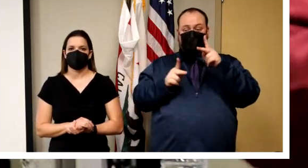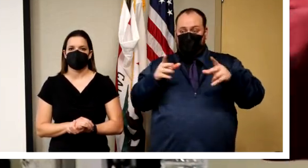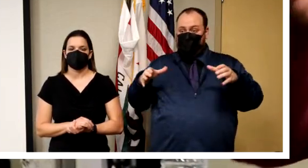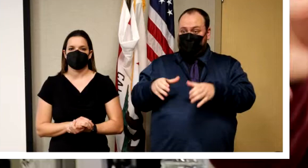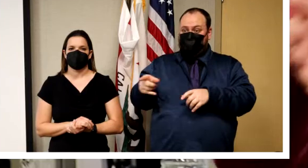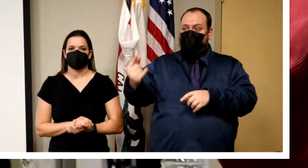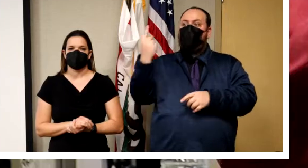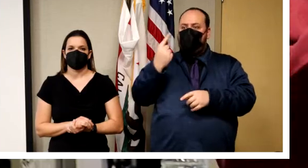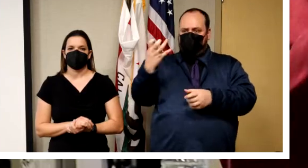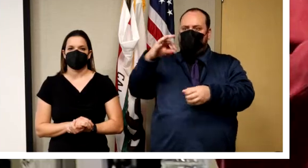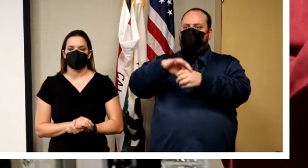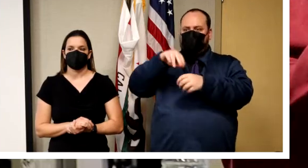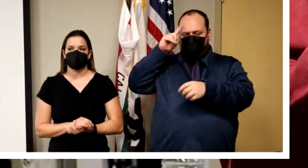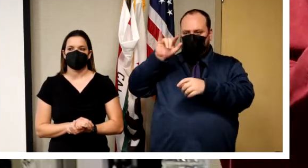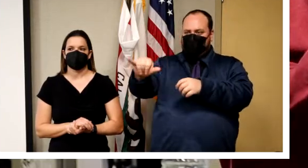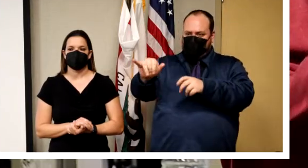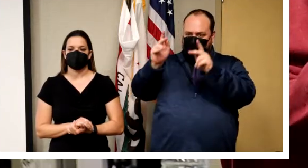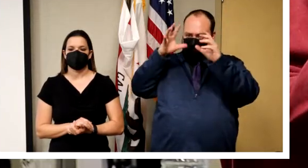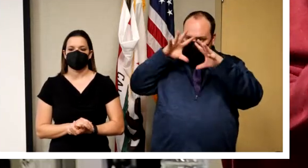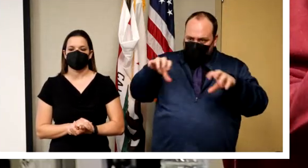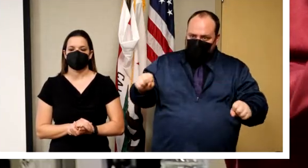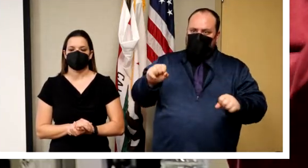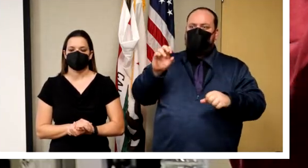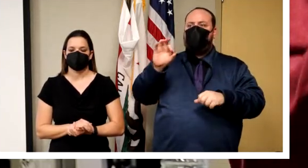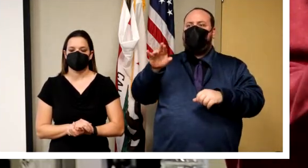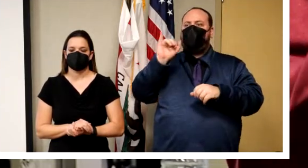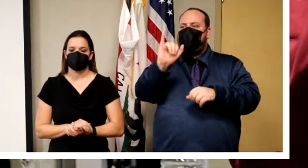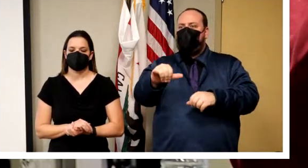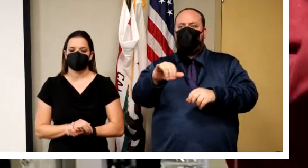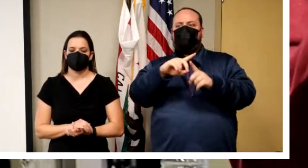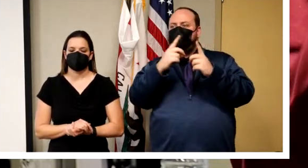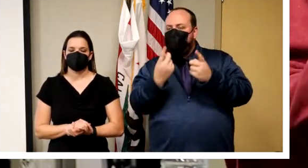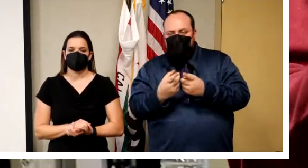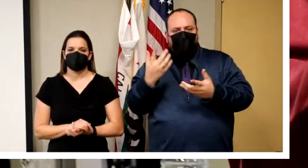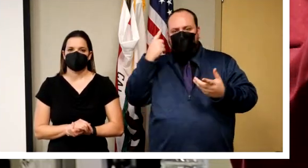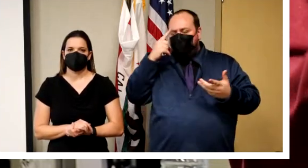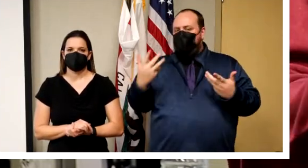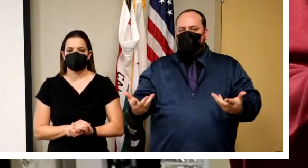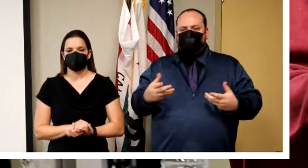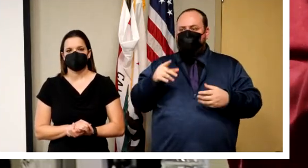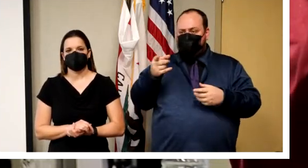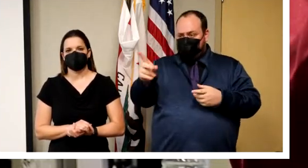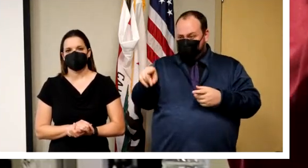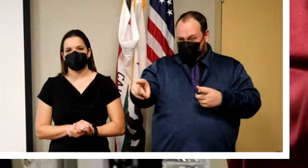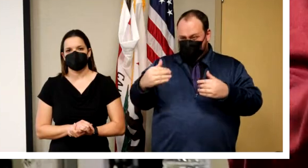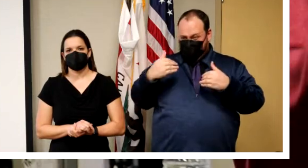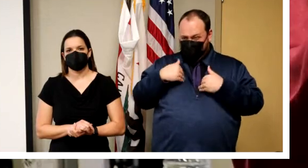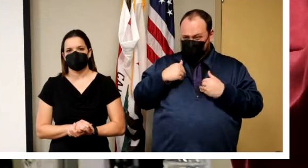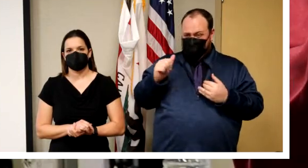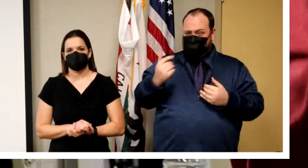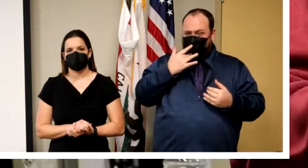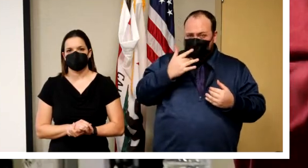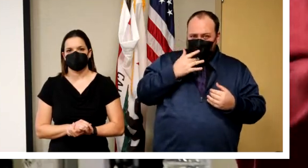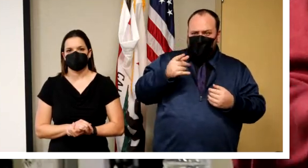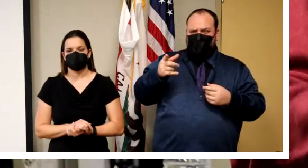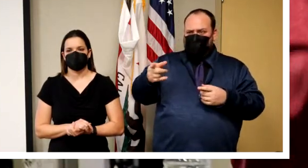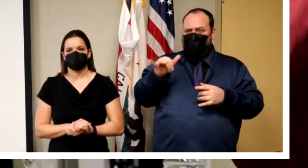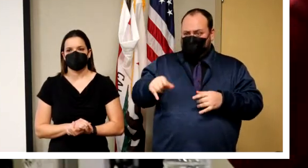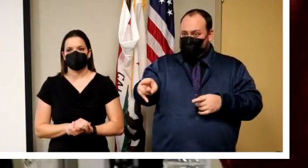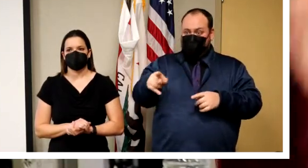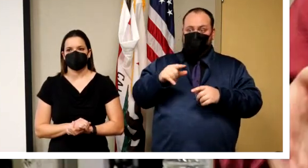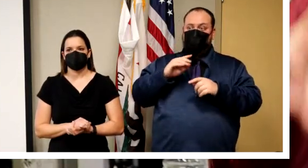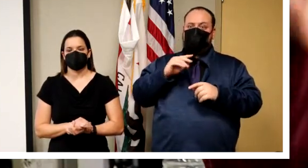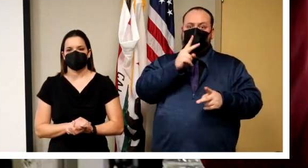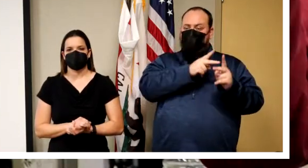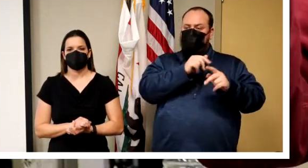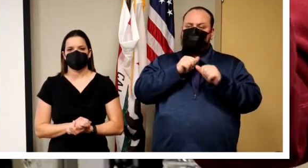or whatever factors. There's all kinds of different judgments here, but do they have a voting pattern indicating that they've been denied their opportunity